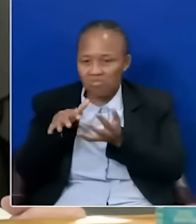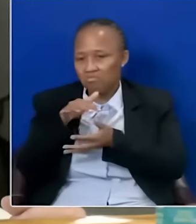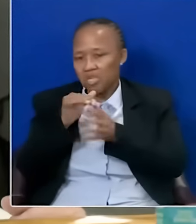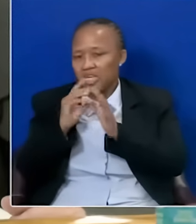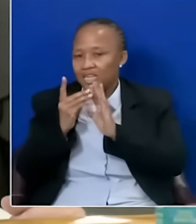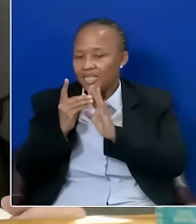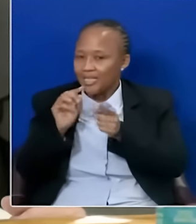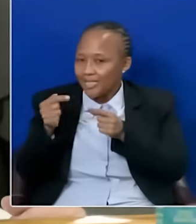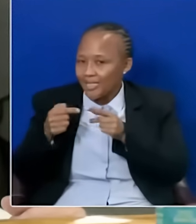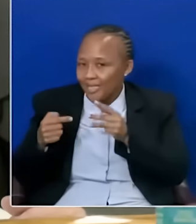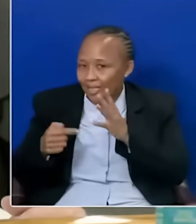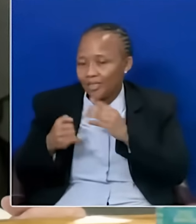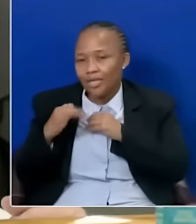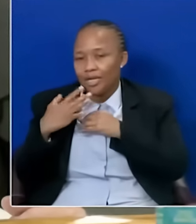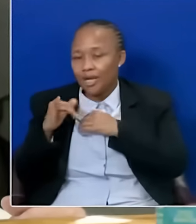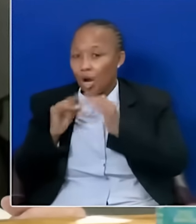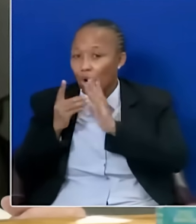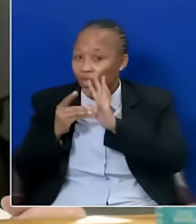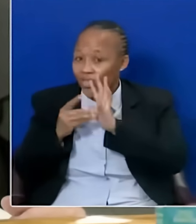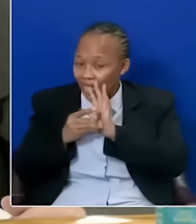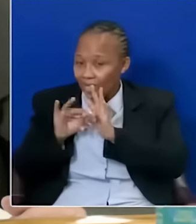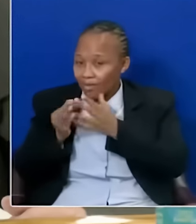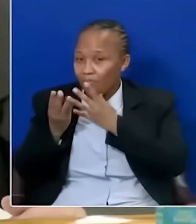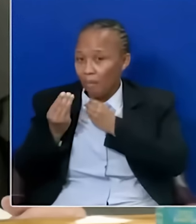creation date under case details, it's